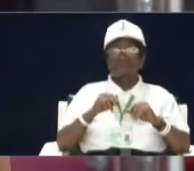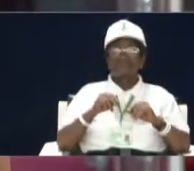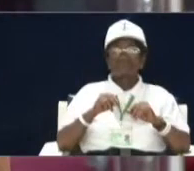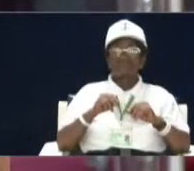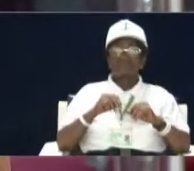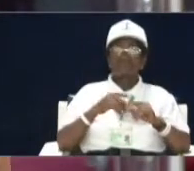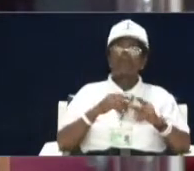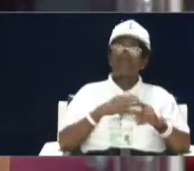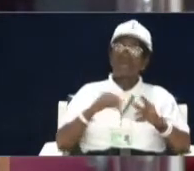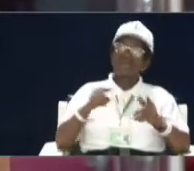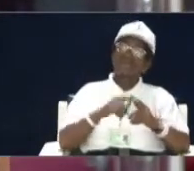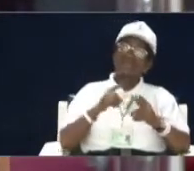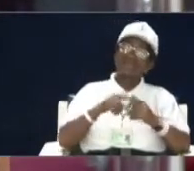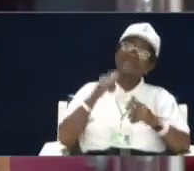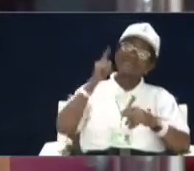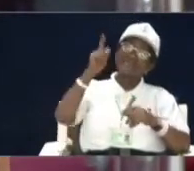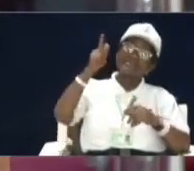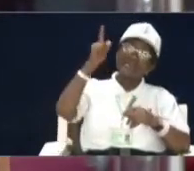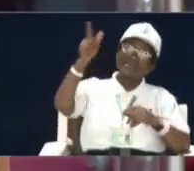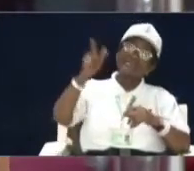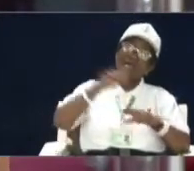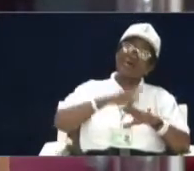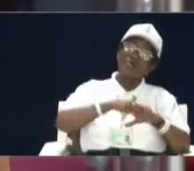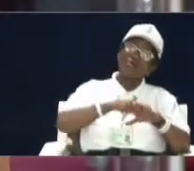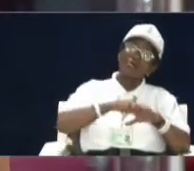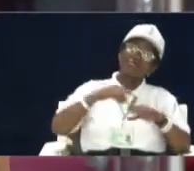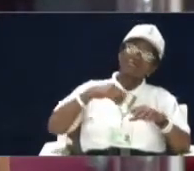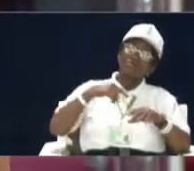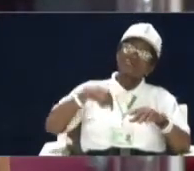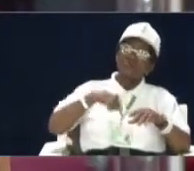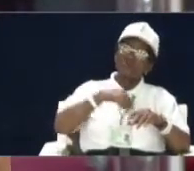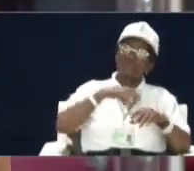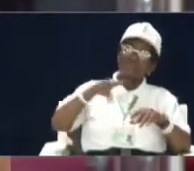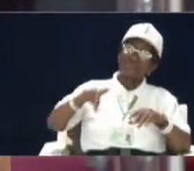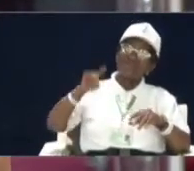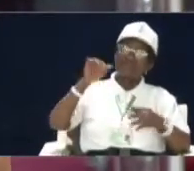And then later on, we found